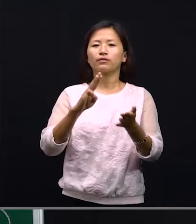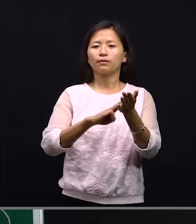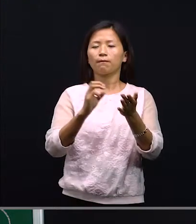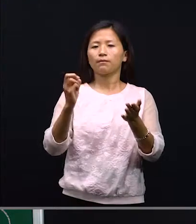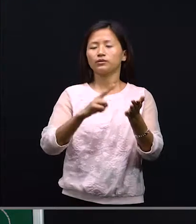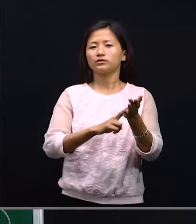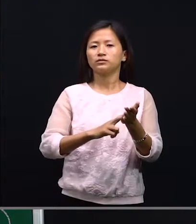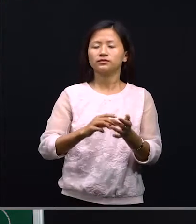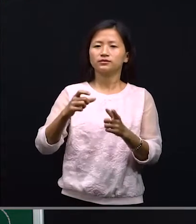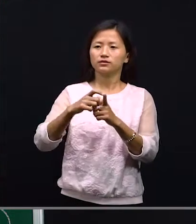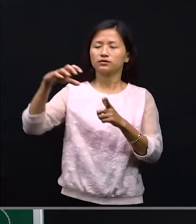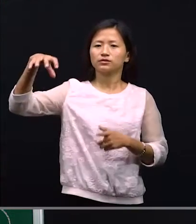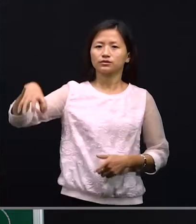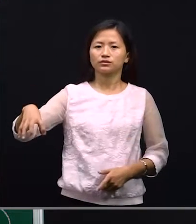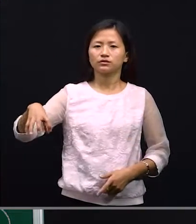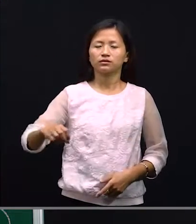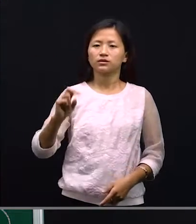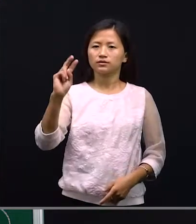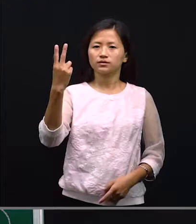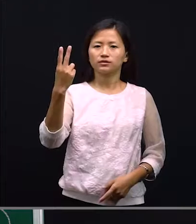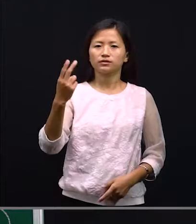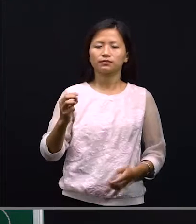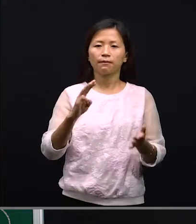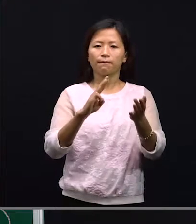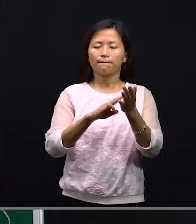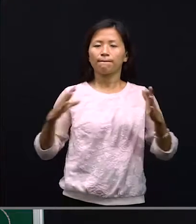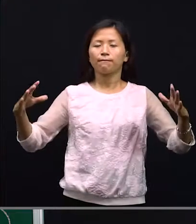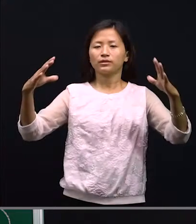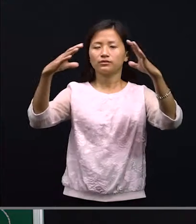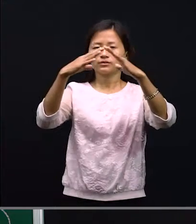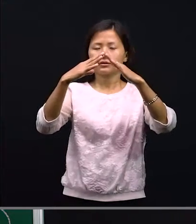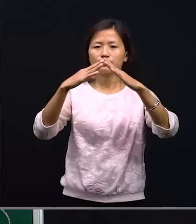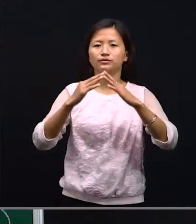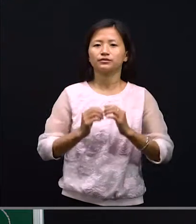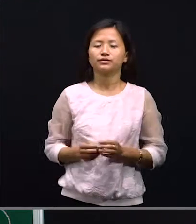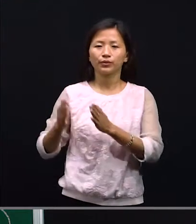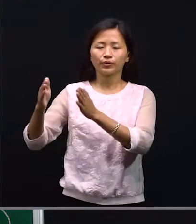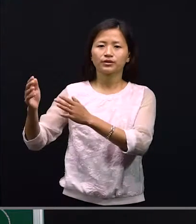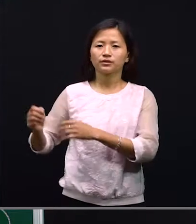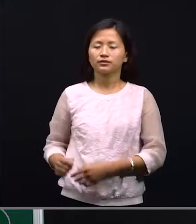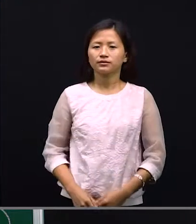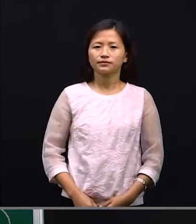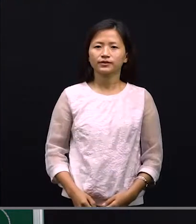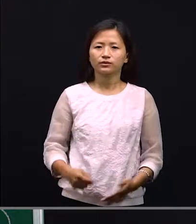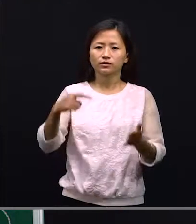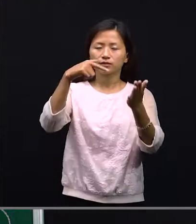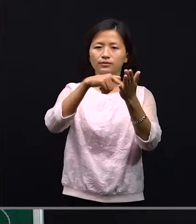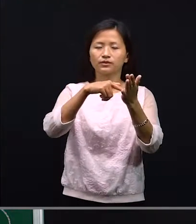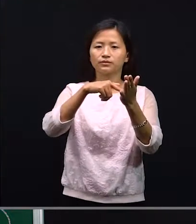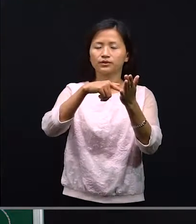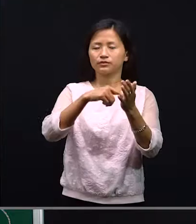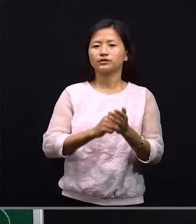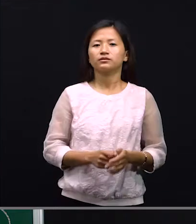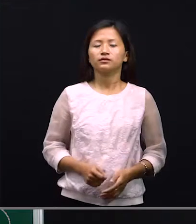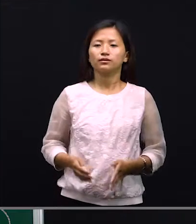Okay, now coming to the second mountain range, that is the middle mountain range. Remember, the first one was the lower